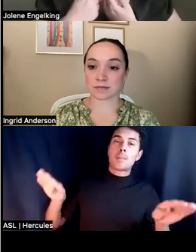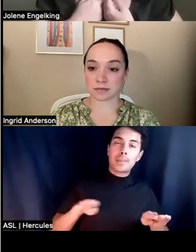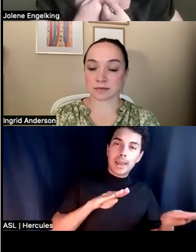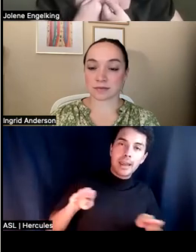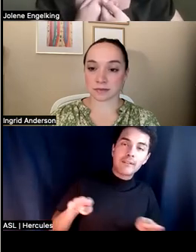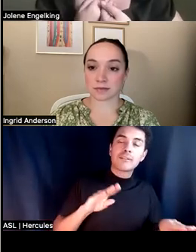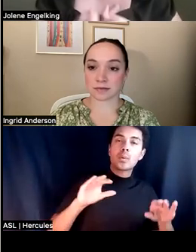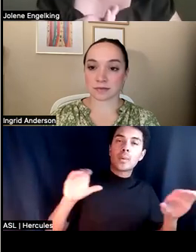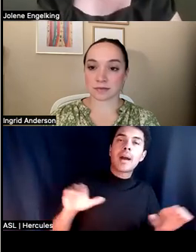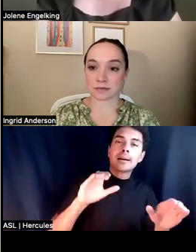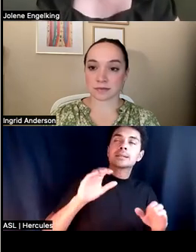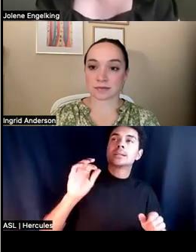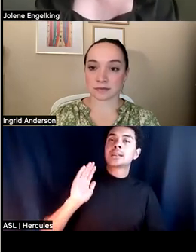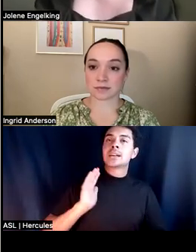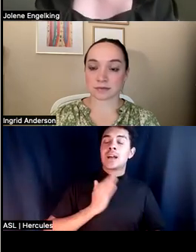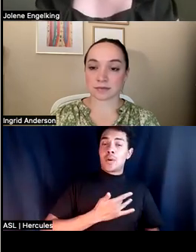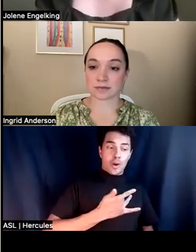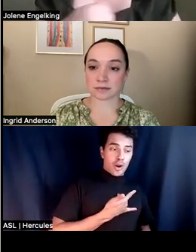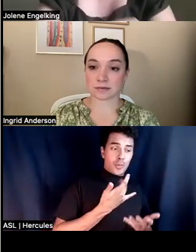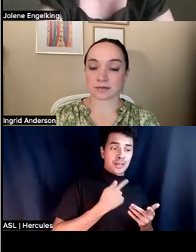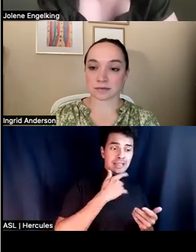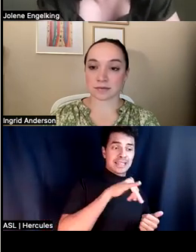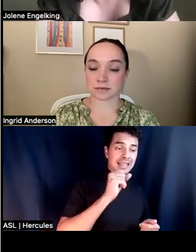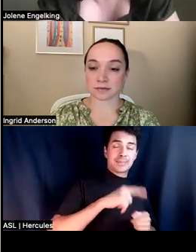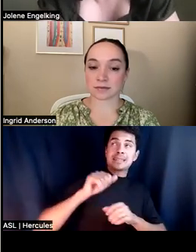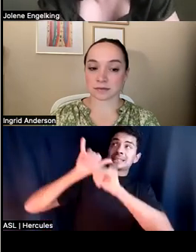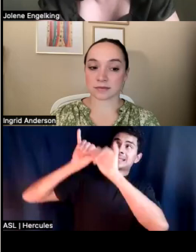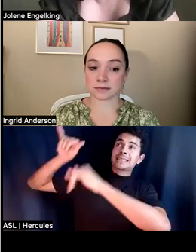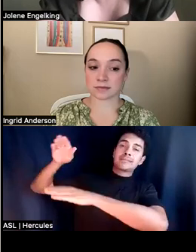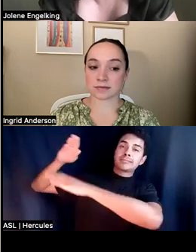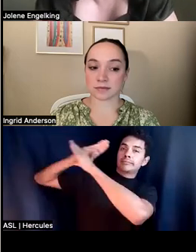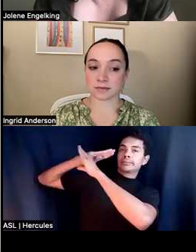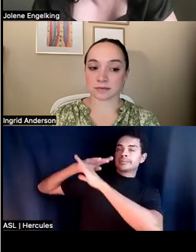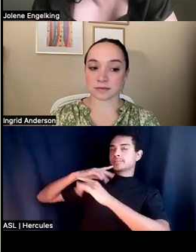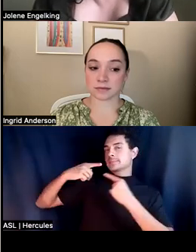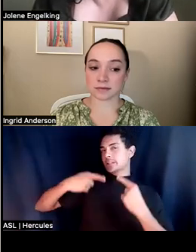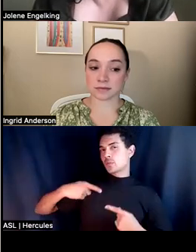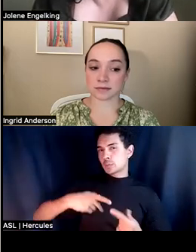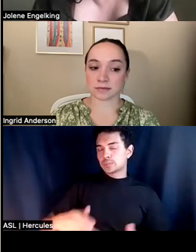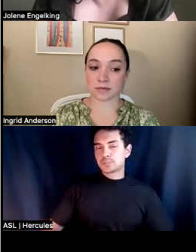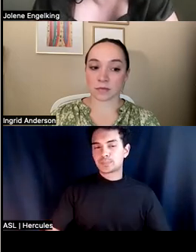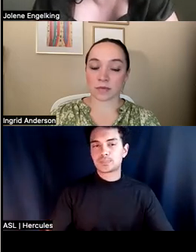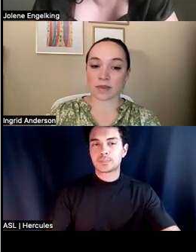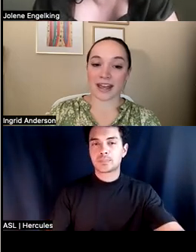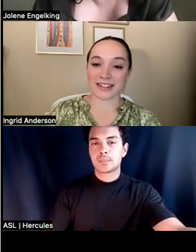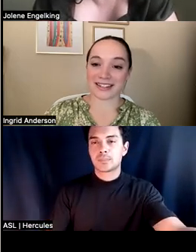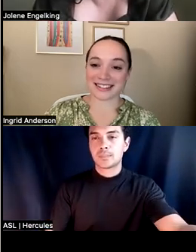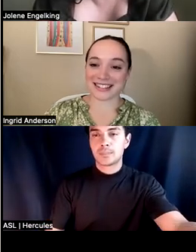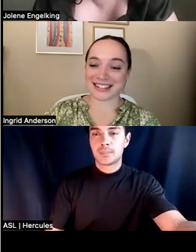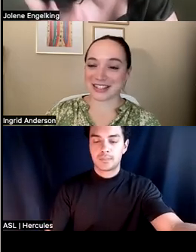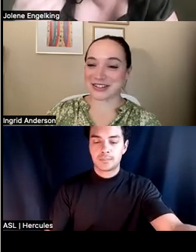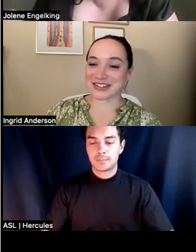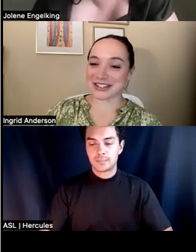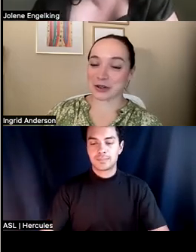saying no when our heart wants us to be able to say yes. It can be really difficult. So, Ingrid, I don't know how you're going to follow that,